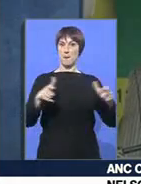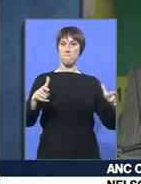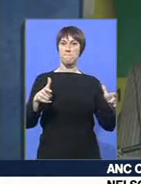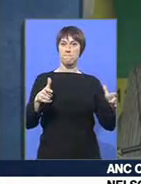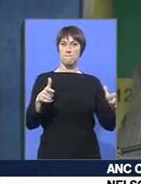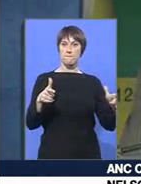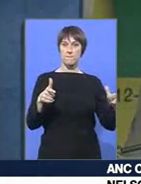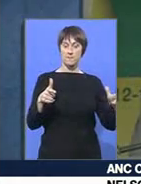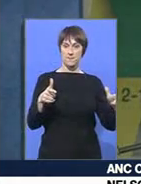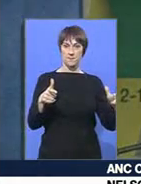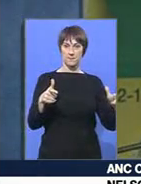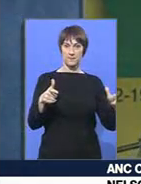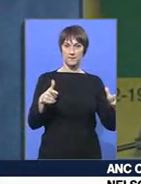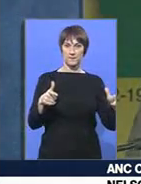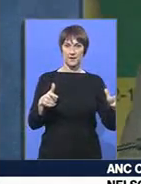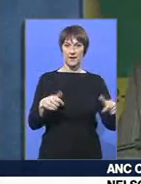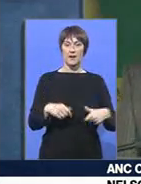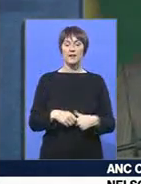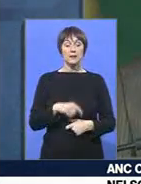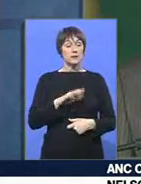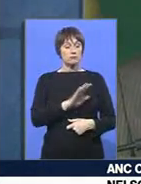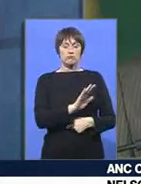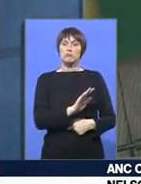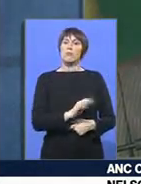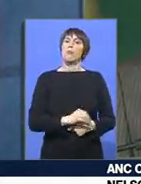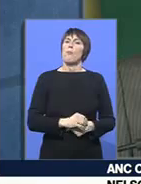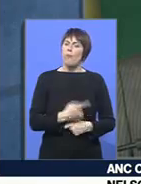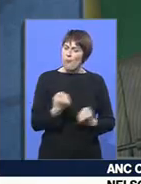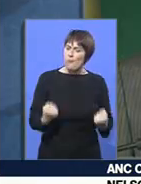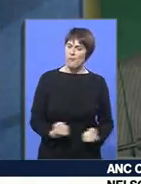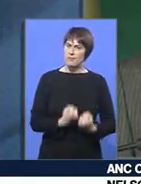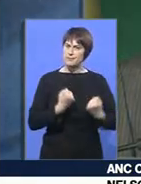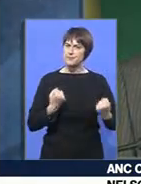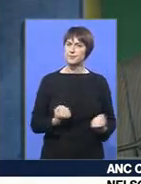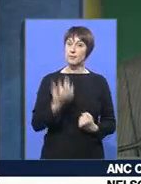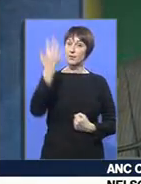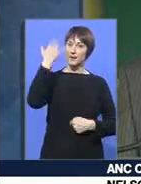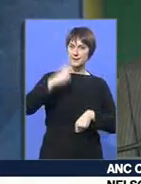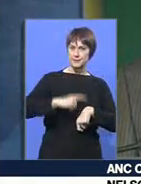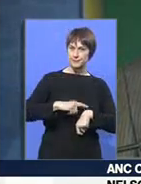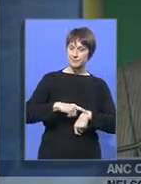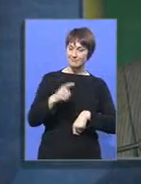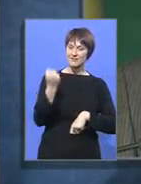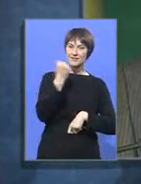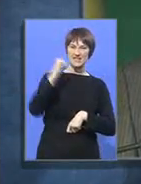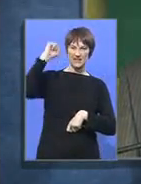In recognition of his outstanding contribution during the Defiance